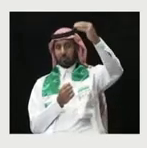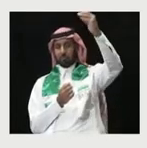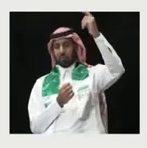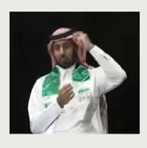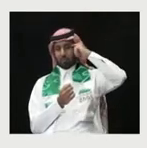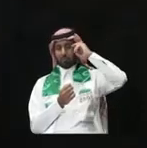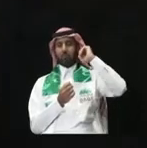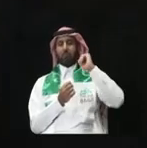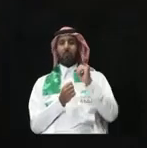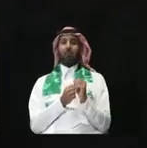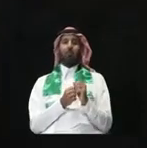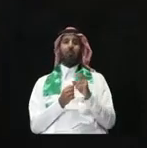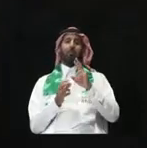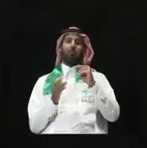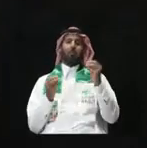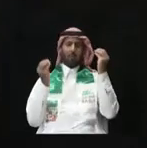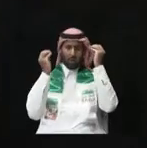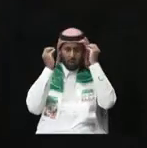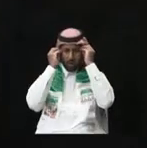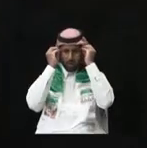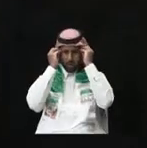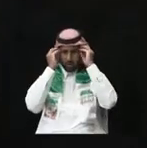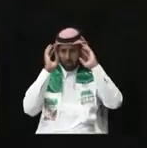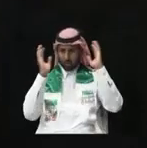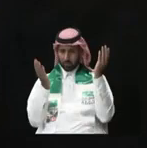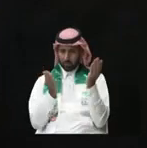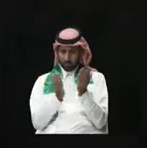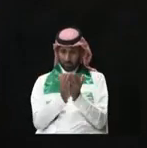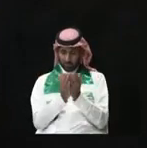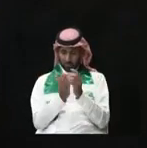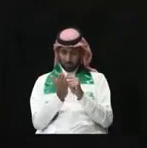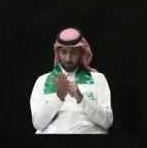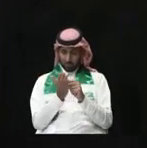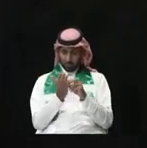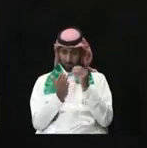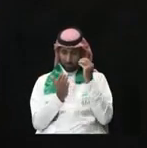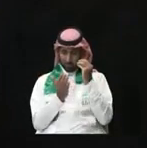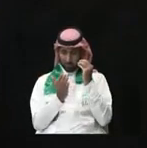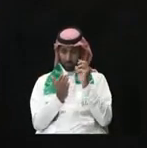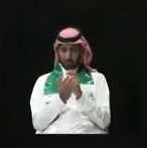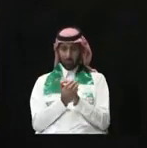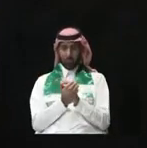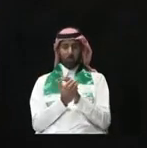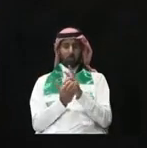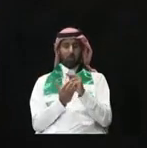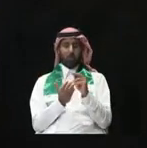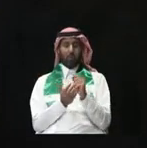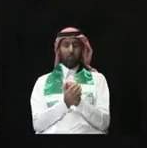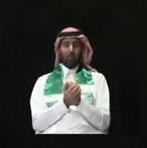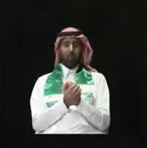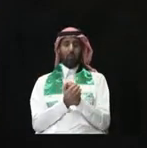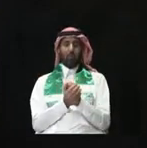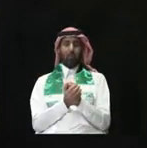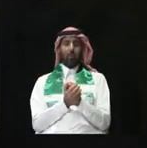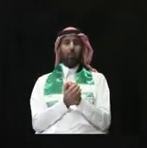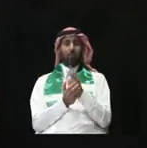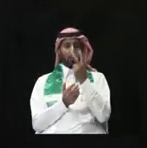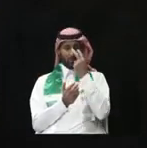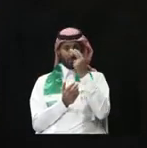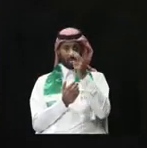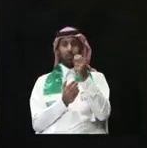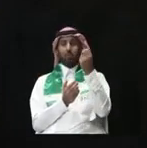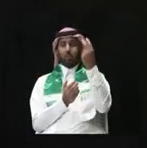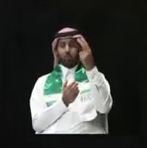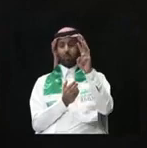or a great deal of information in your books on the reading that we got yesterday. Vision